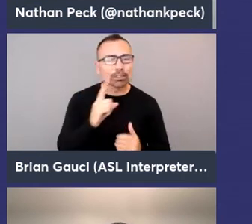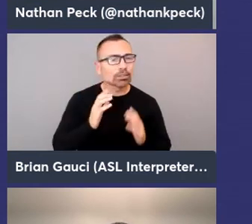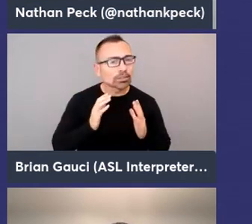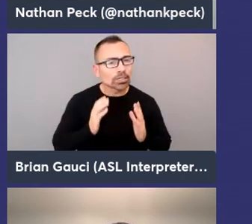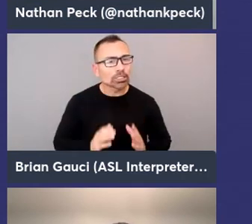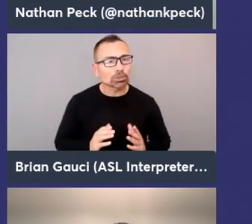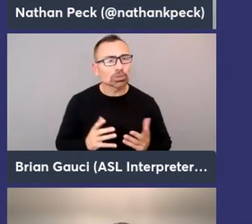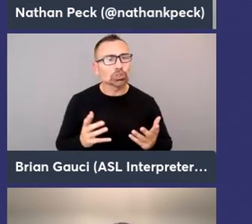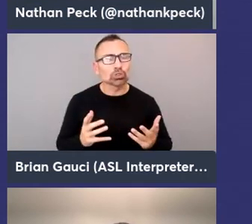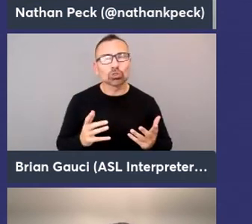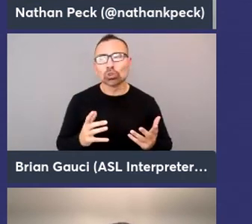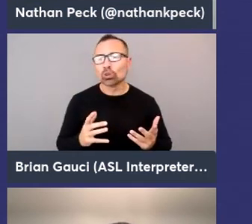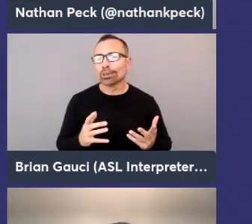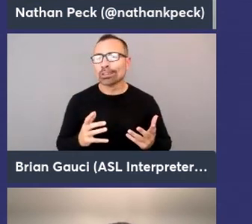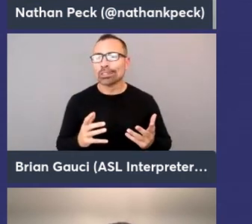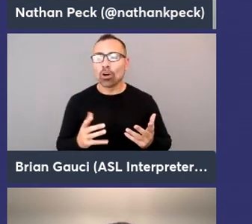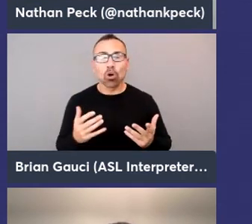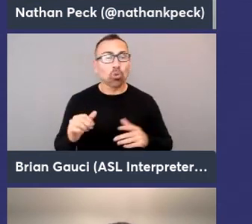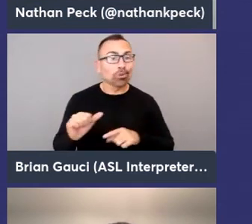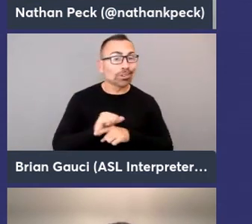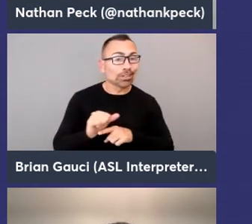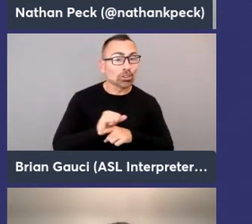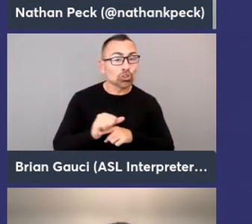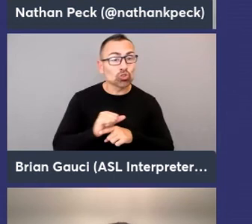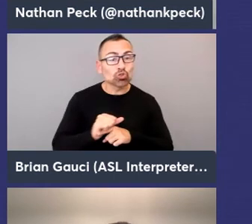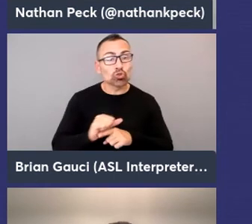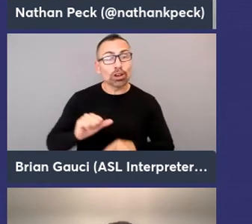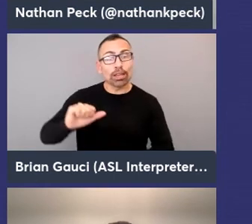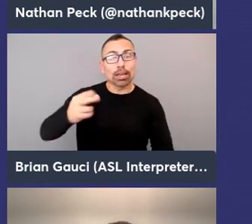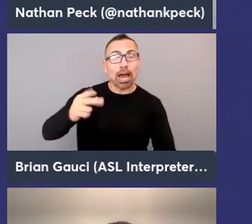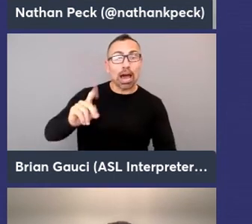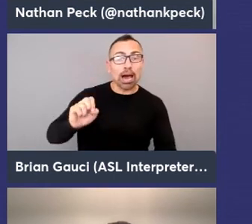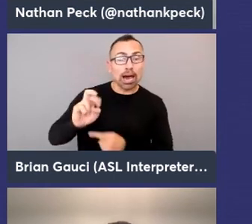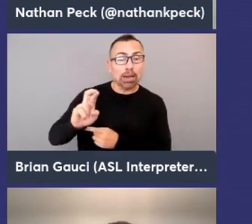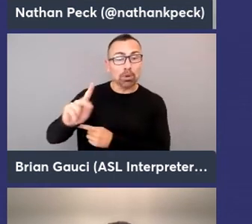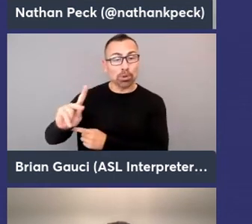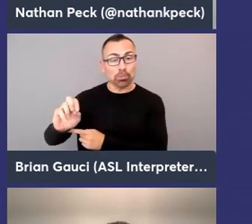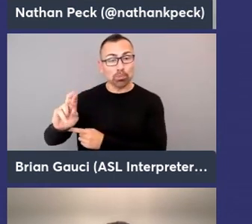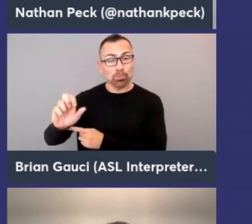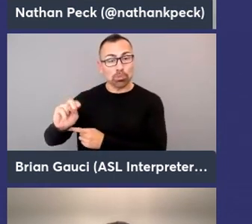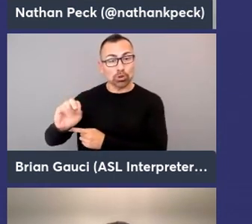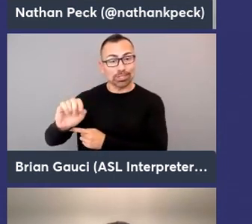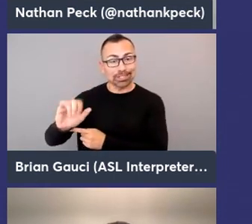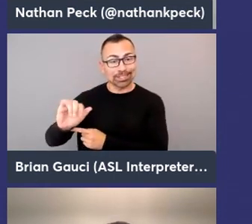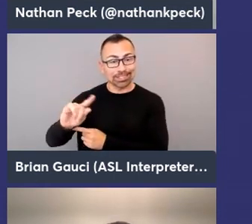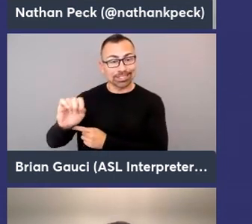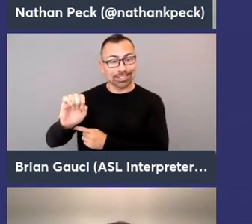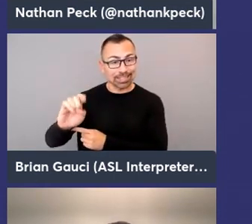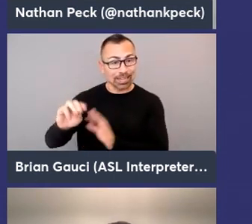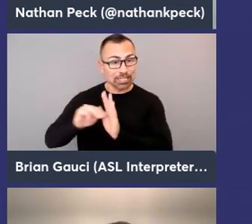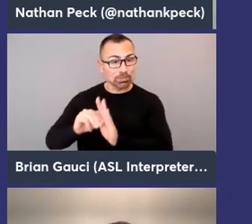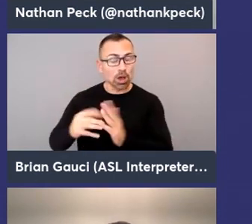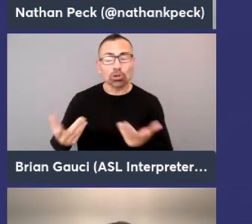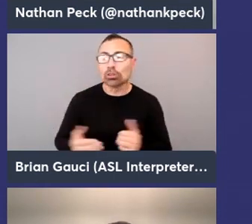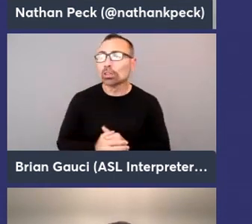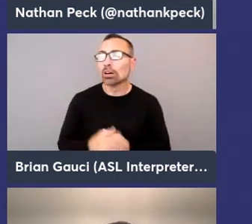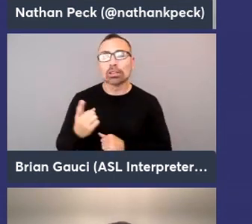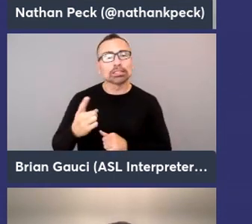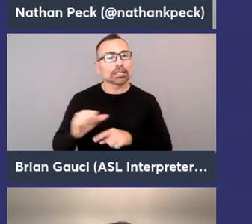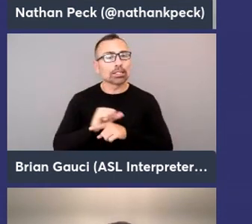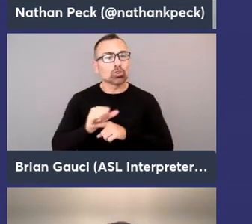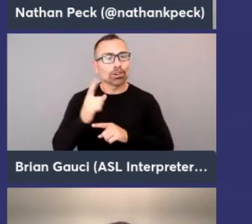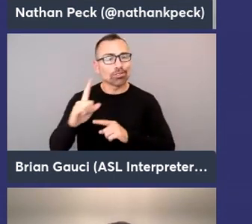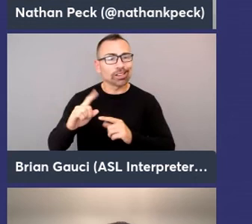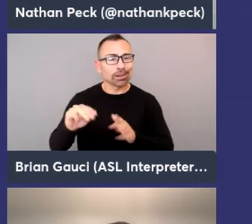this feature is they want to train like hyper personalized models where like let's say they're training like a model specific. You're a ride